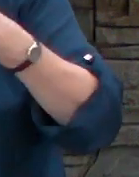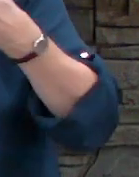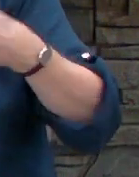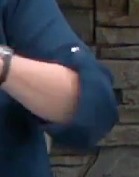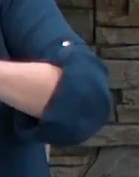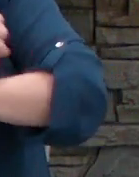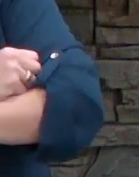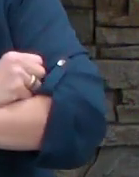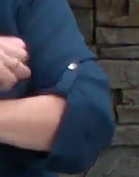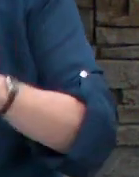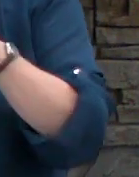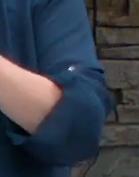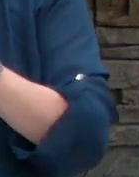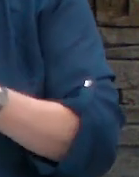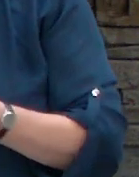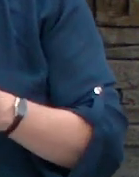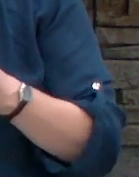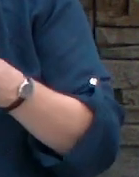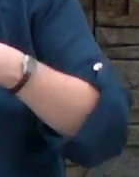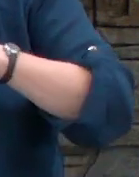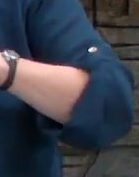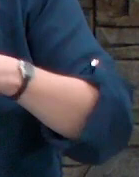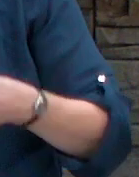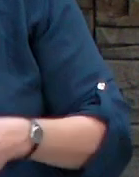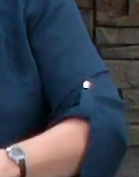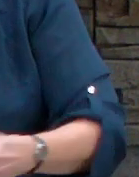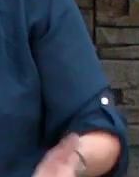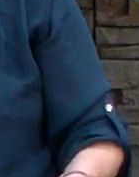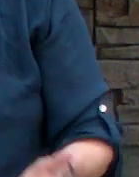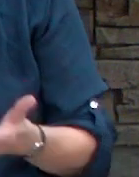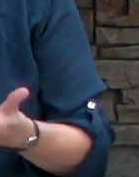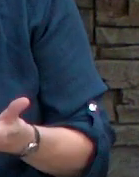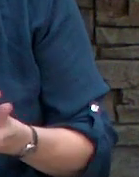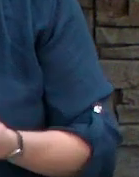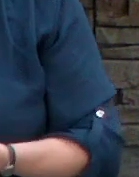and we're praying, Lord God, that his cancer is in remission.